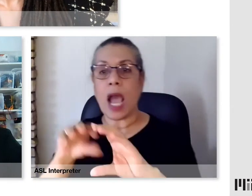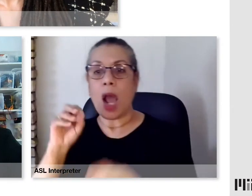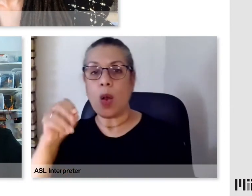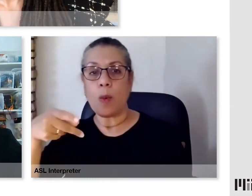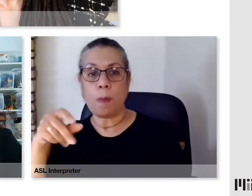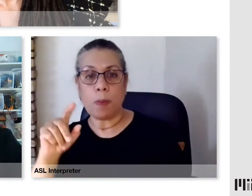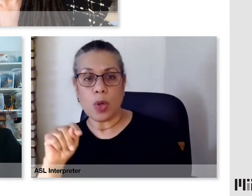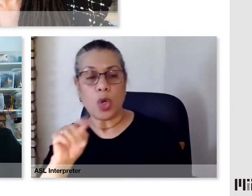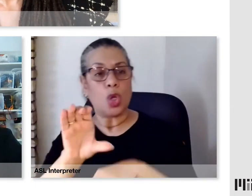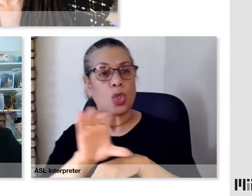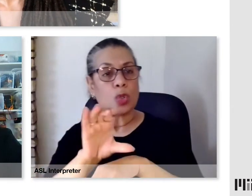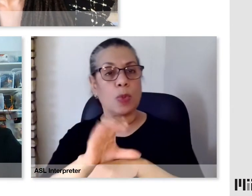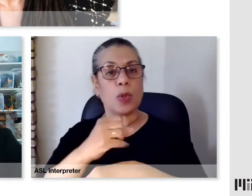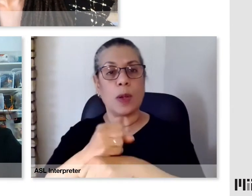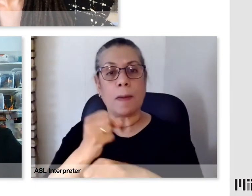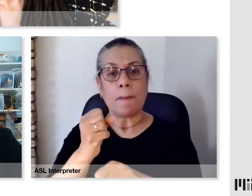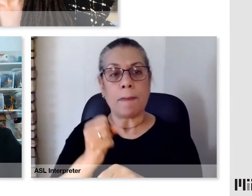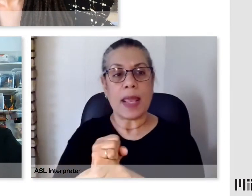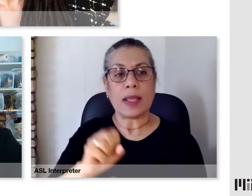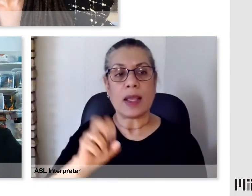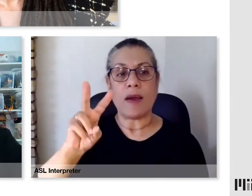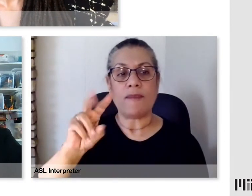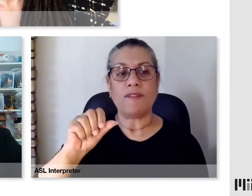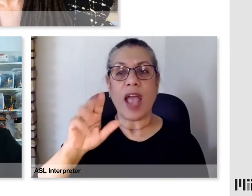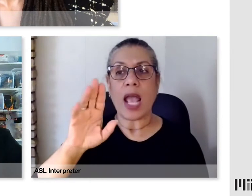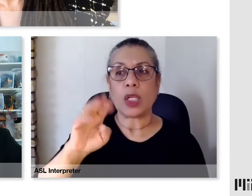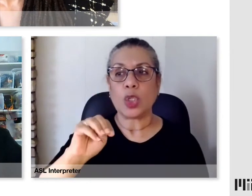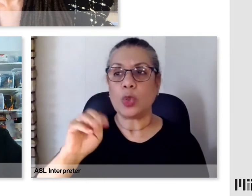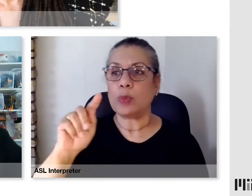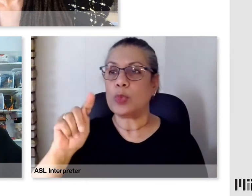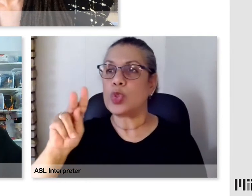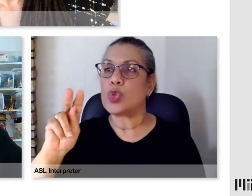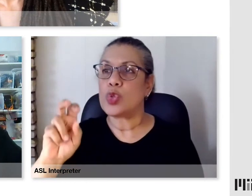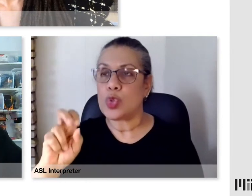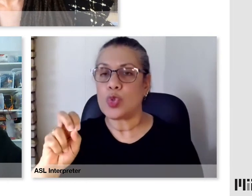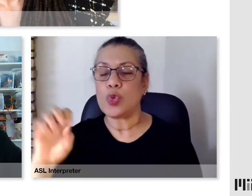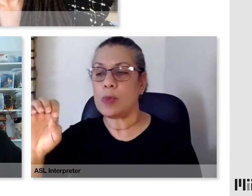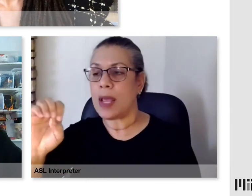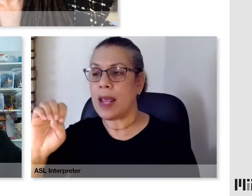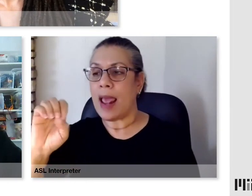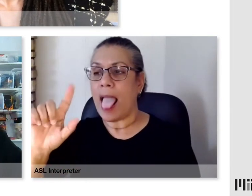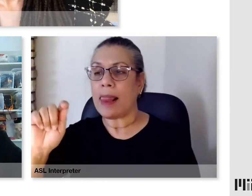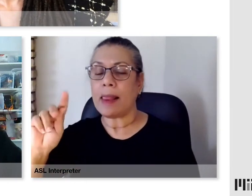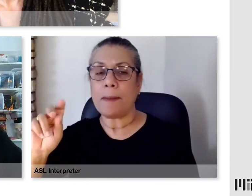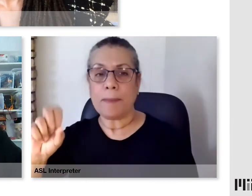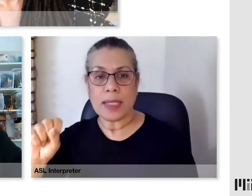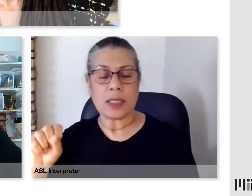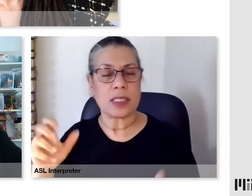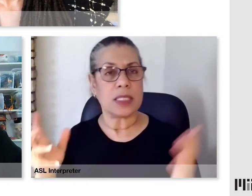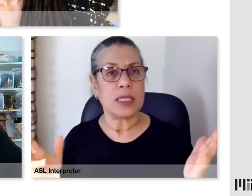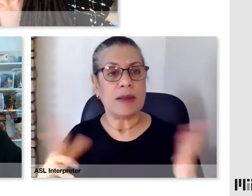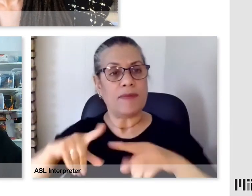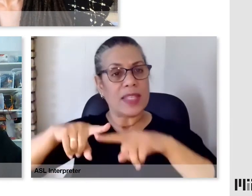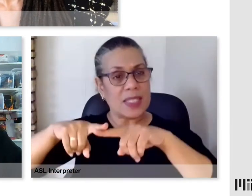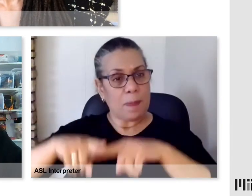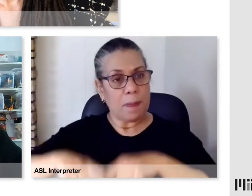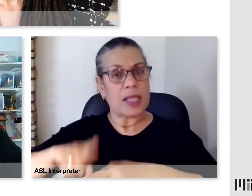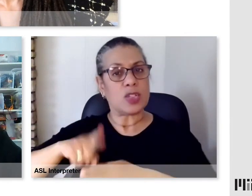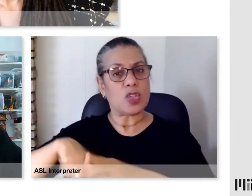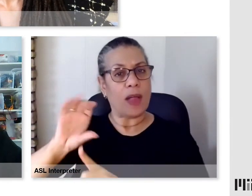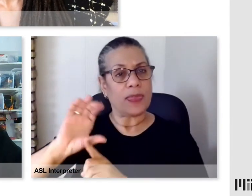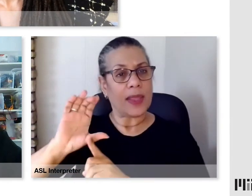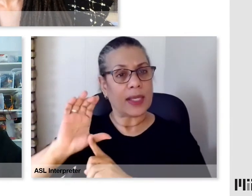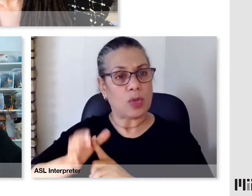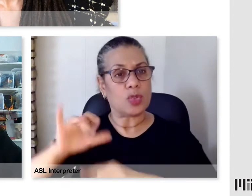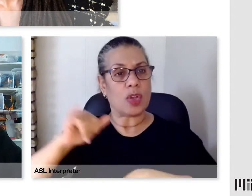should be made of vacuum tube elements and all these other things that we have left by the wayside that are entirely grounded within its time